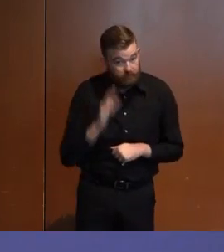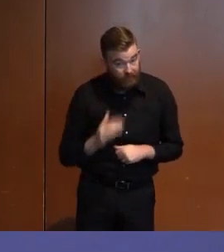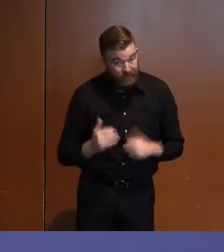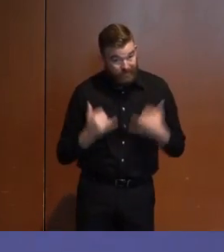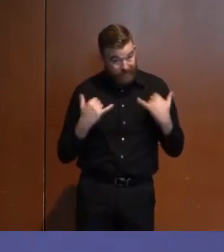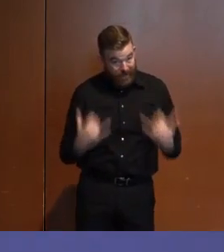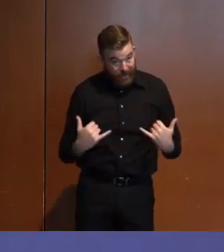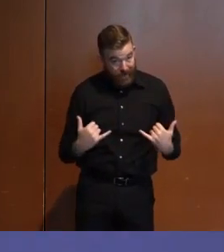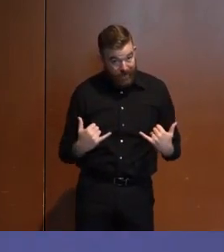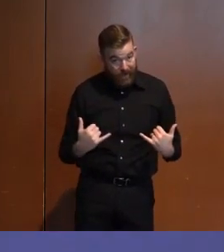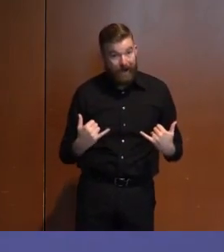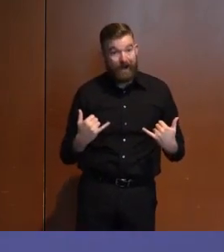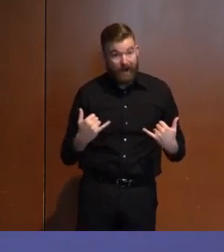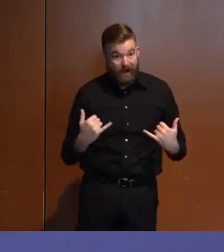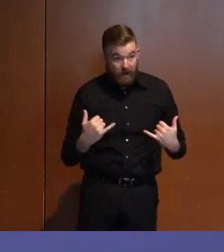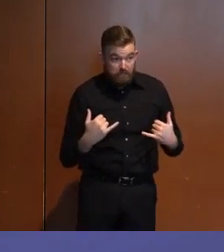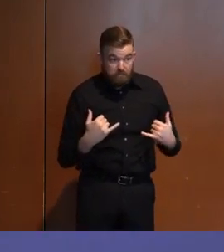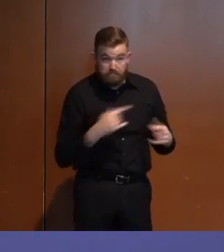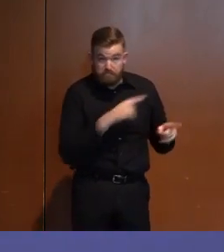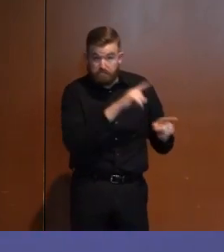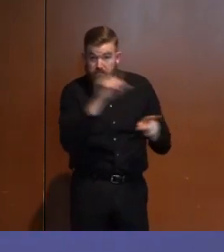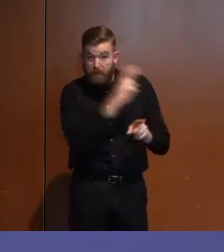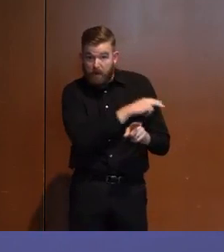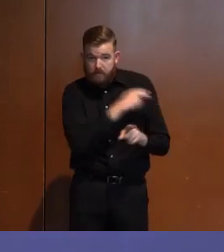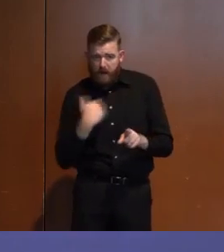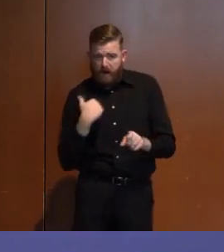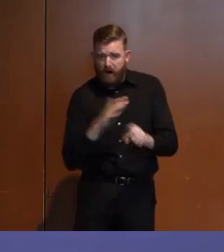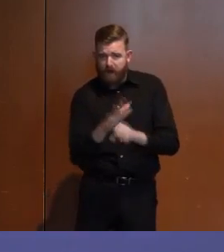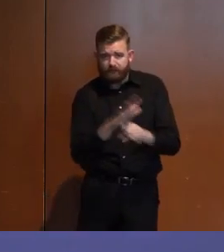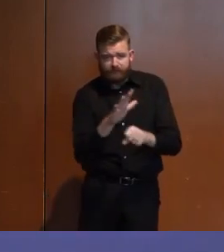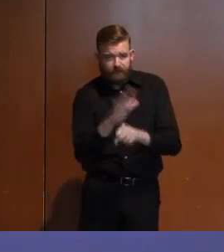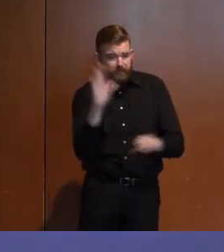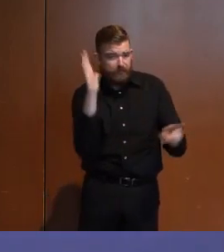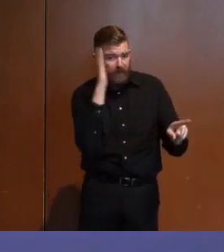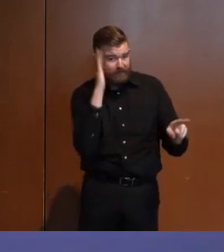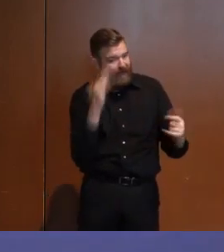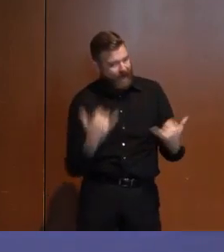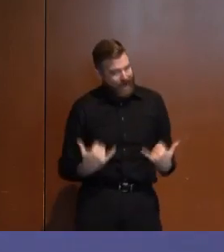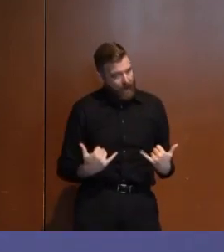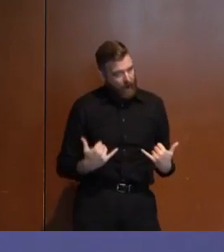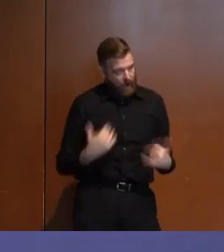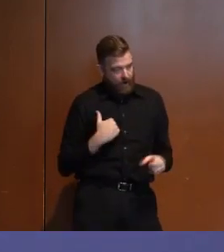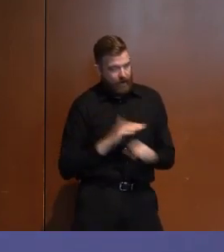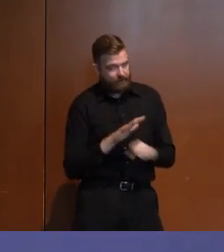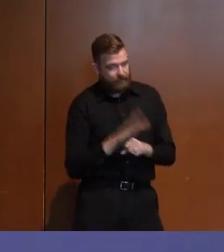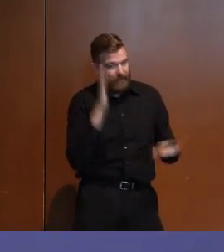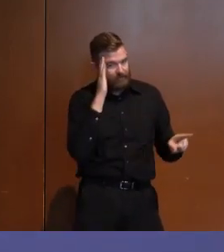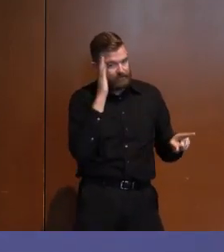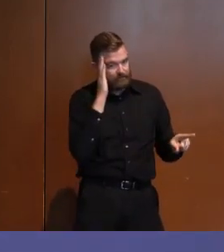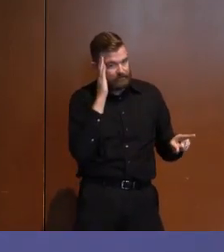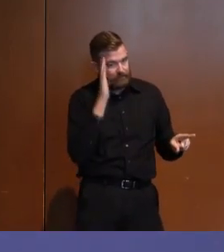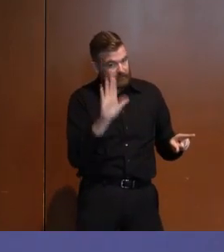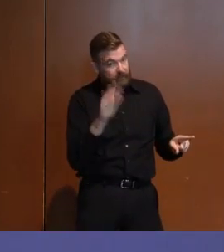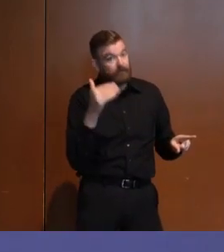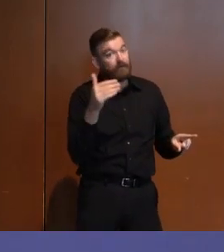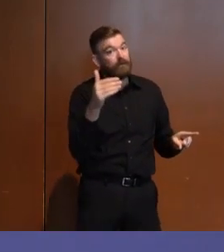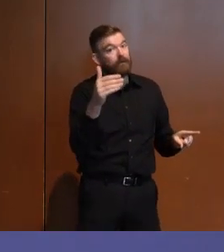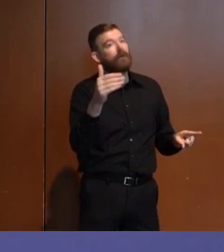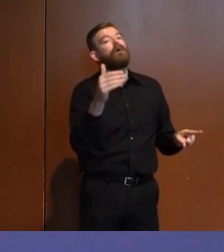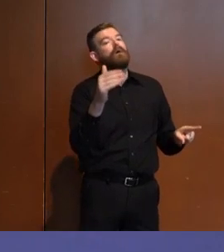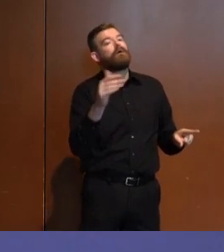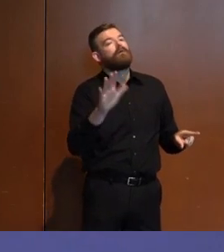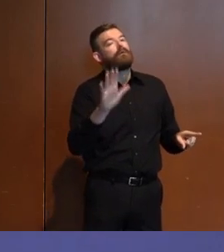minute, we are able to withstand this at the moment. But at a certain point, we've known all along,